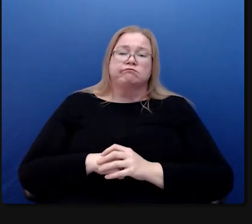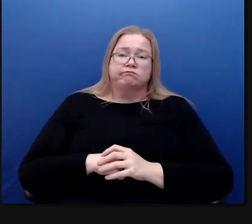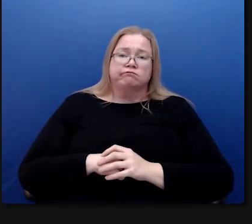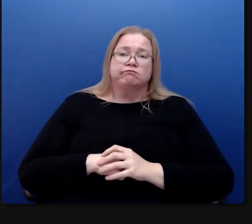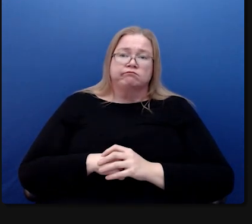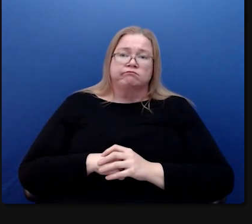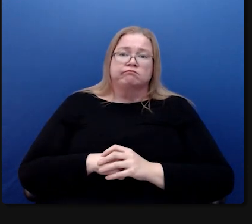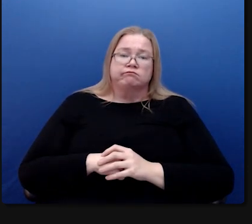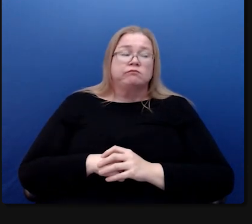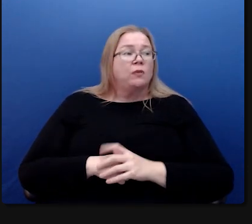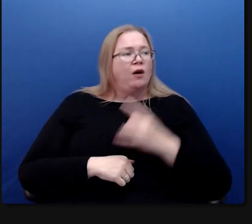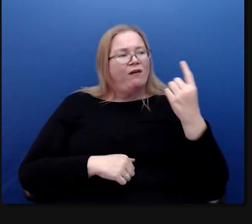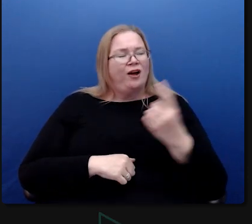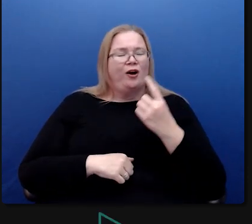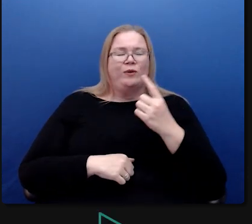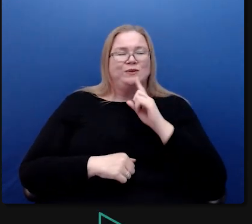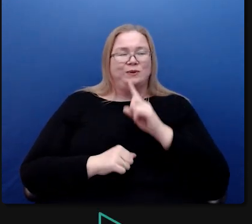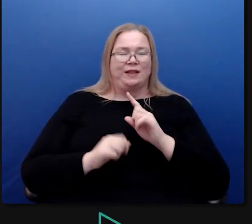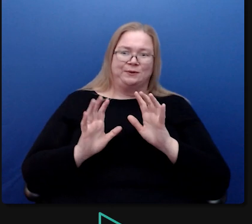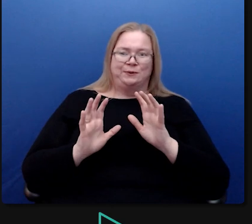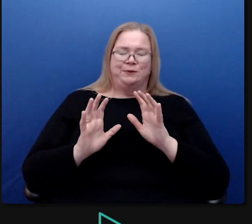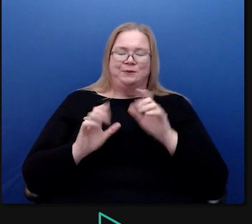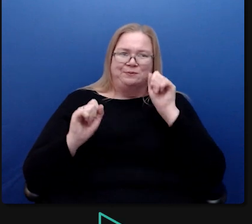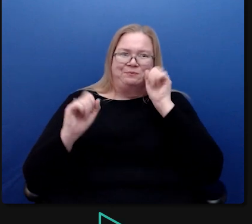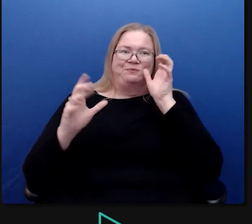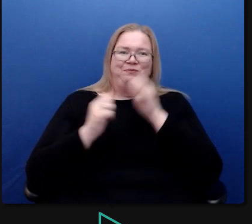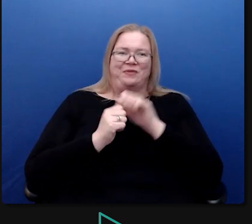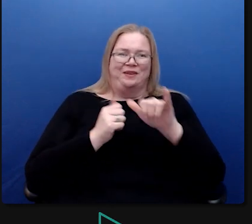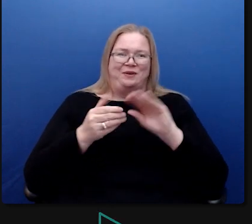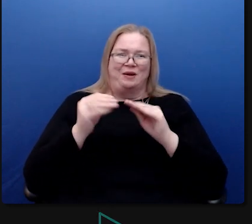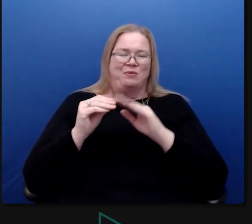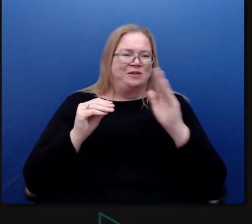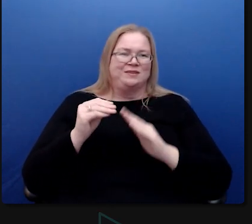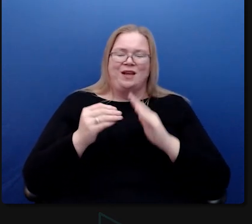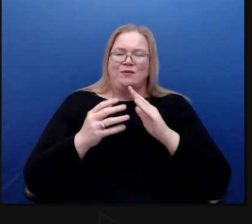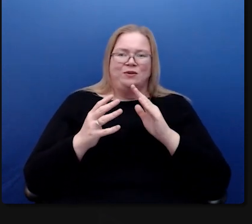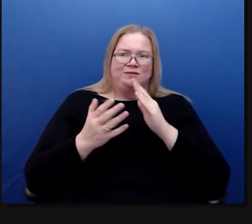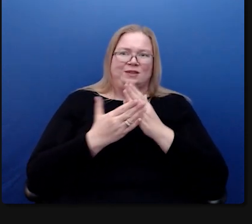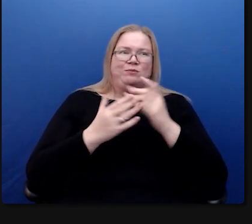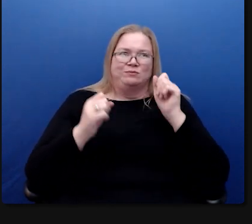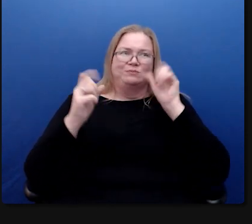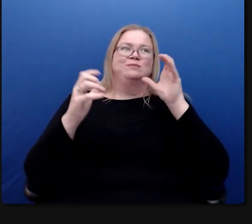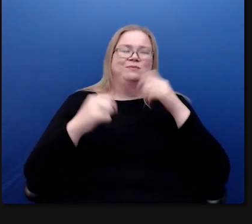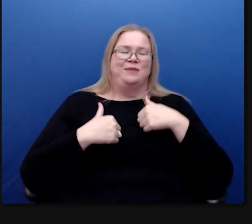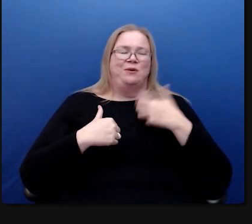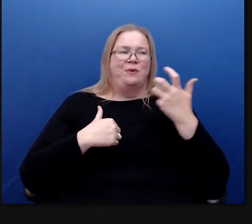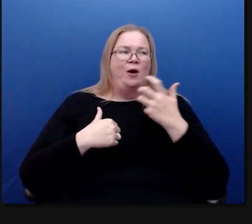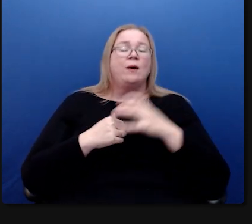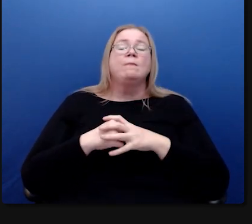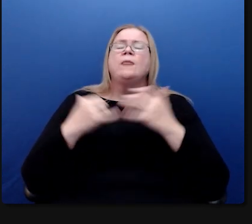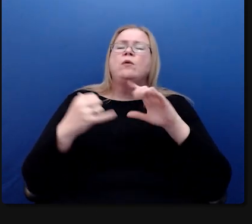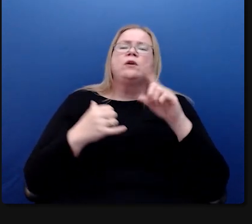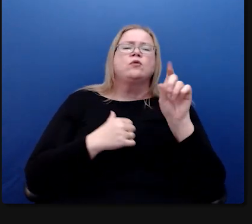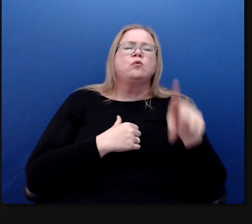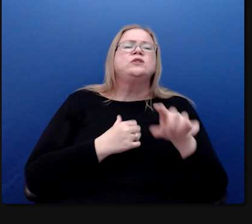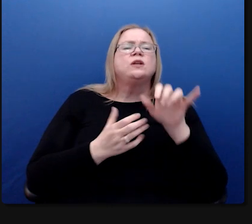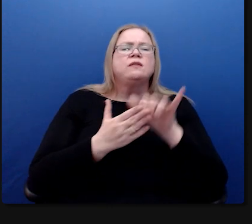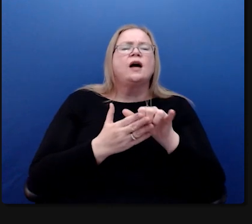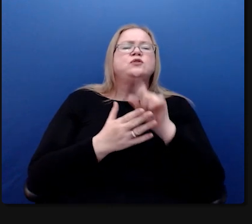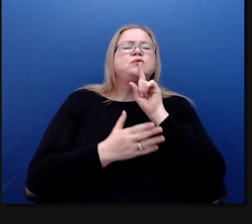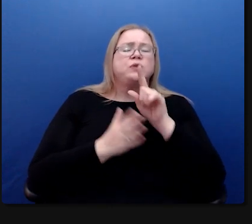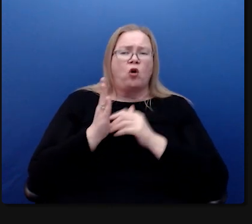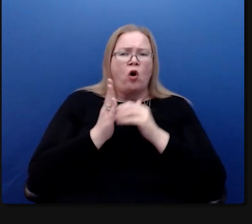our customers is about scale. We are helping customers who truly have millions of players. We're talking about communities